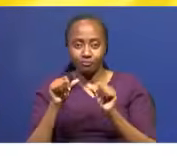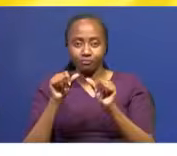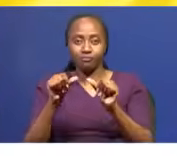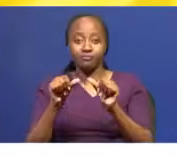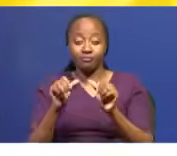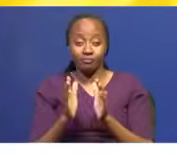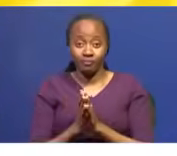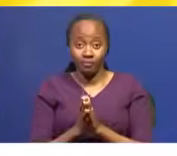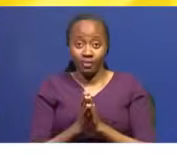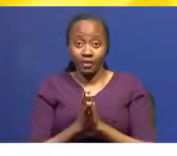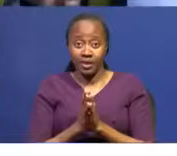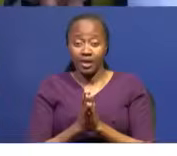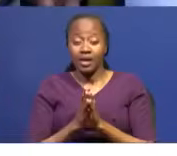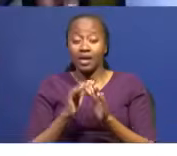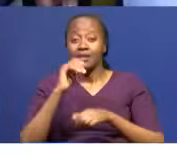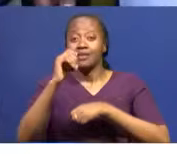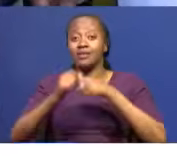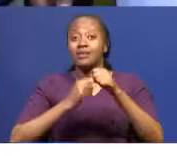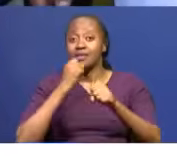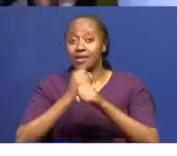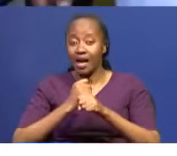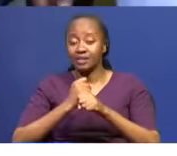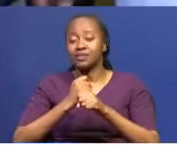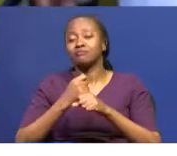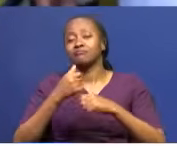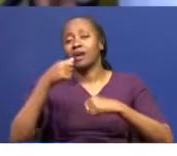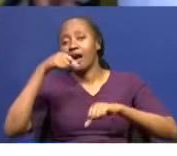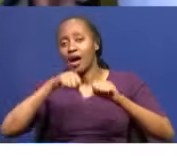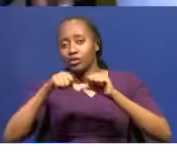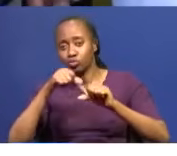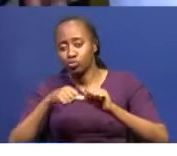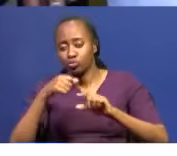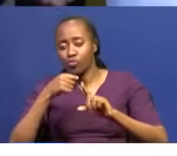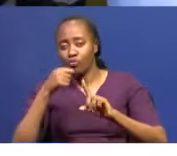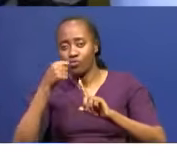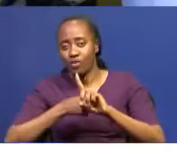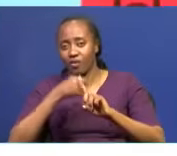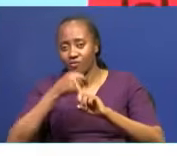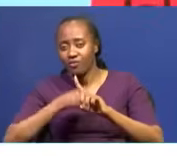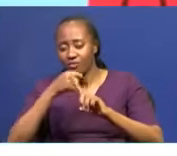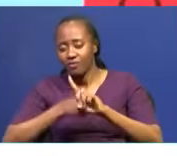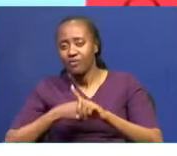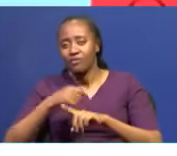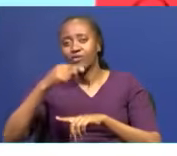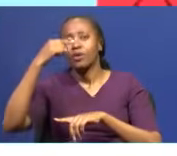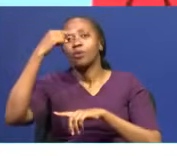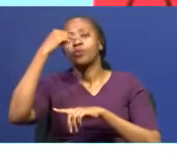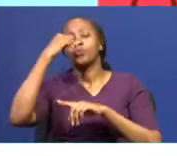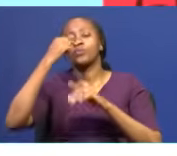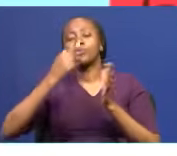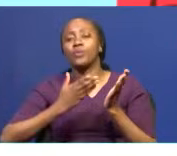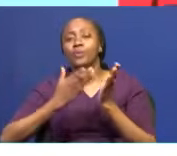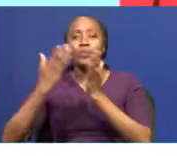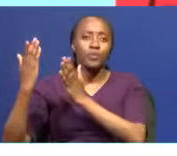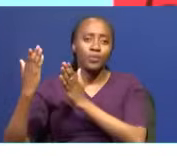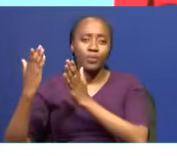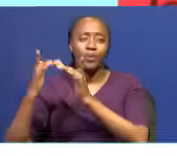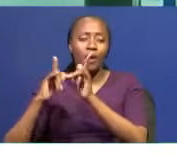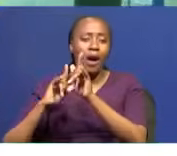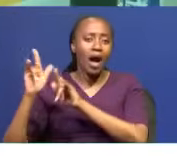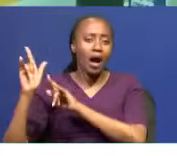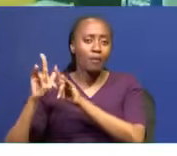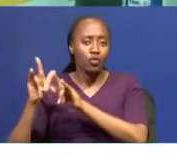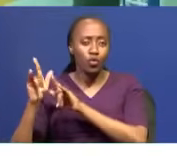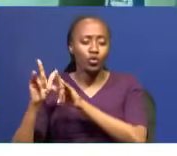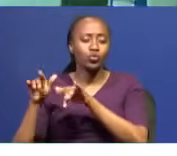For years, medics leading the battle against polio and other outbreaks in the country have had to send samples abroad, waiting weeks for results